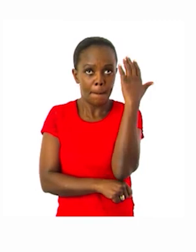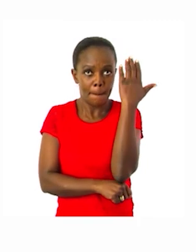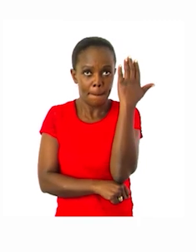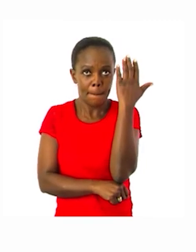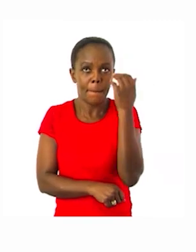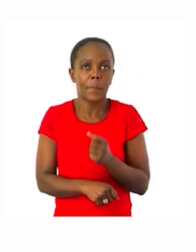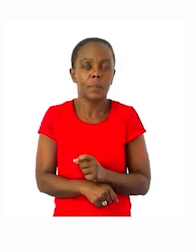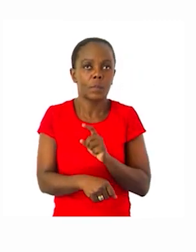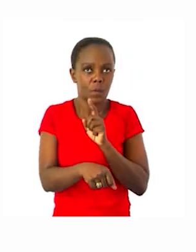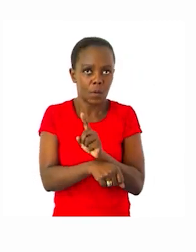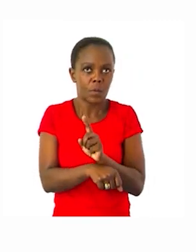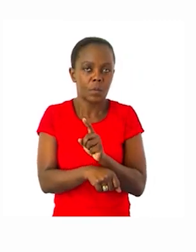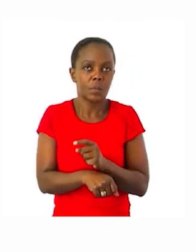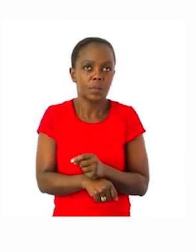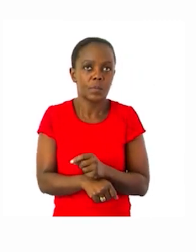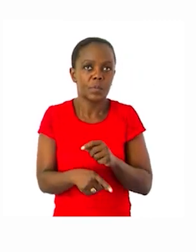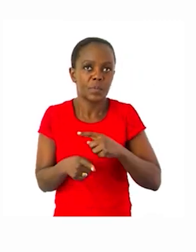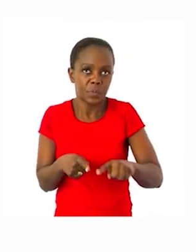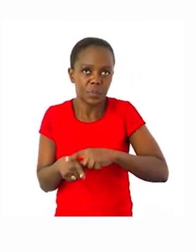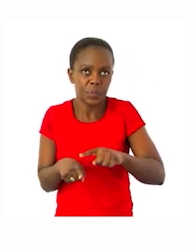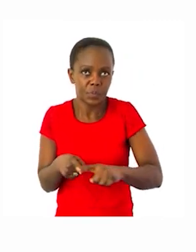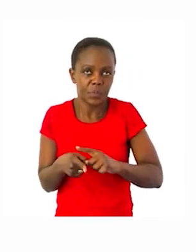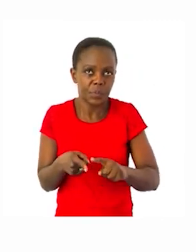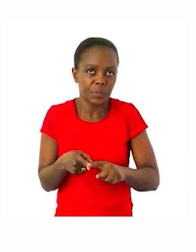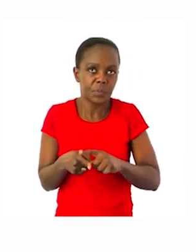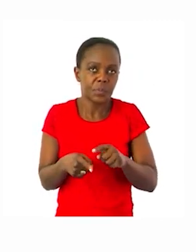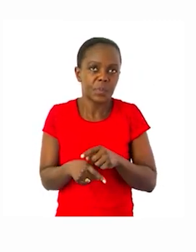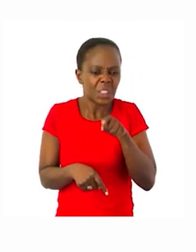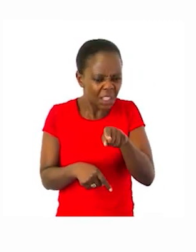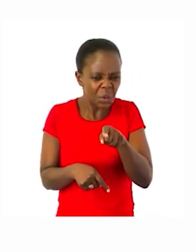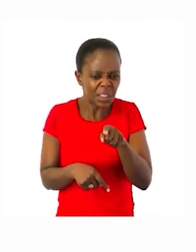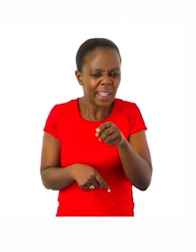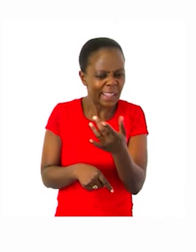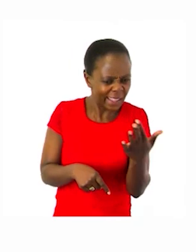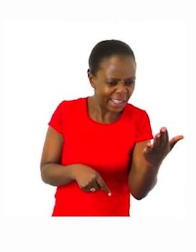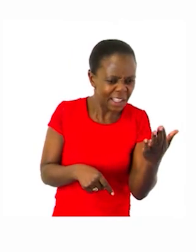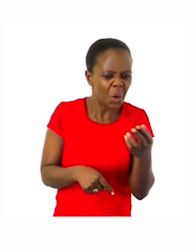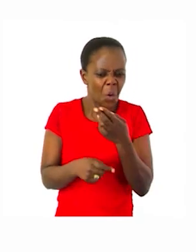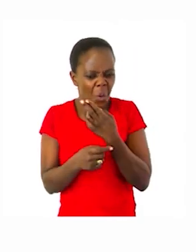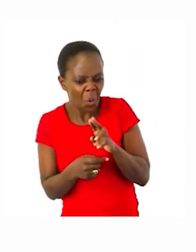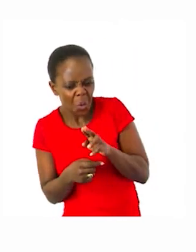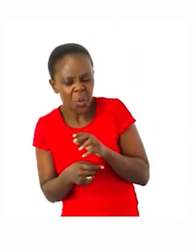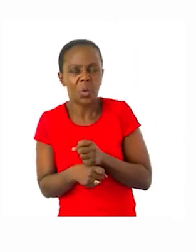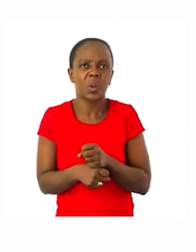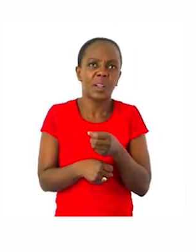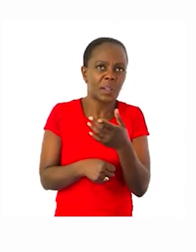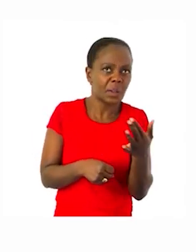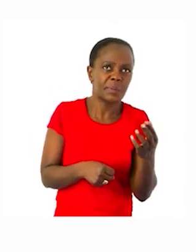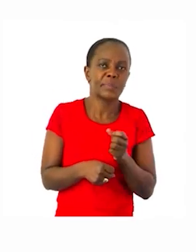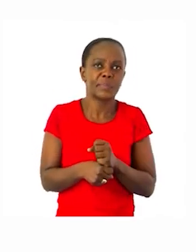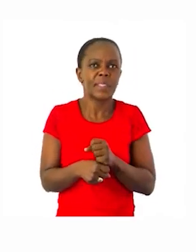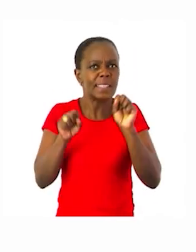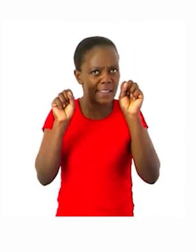first picture has got carrots. Is it a countable noun or uncountable noun?